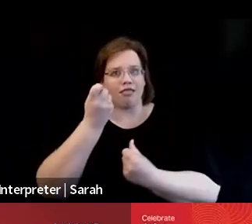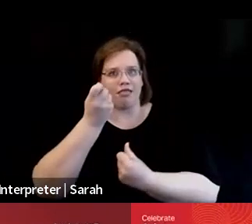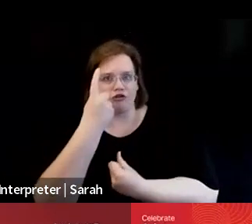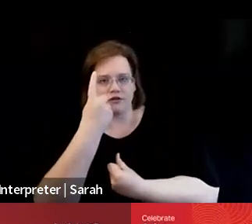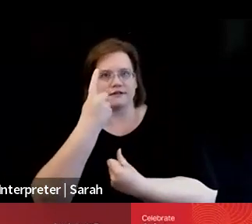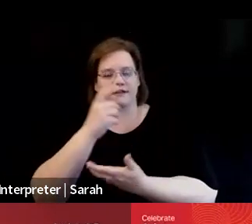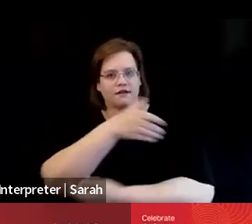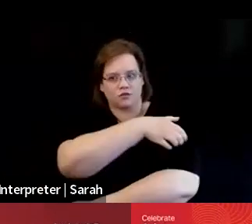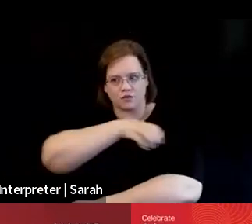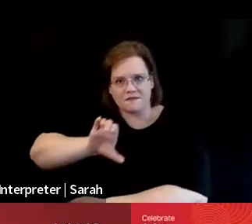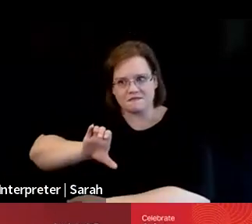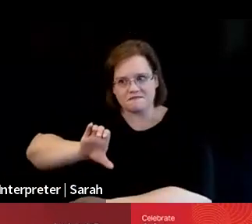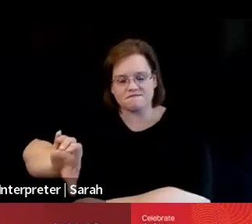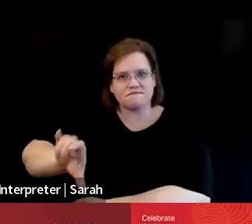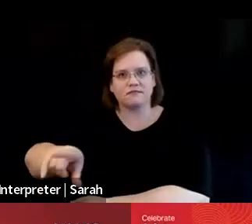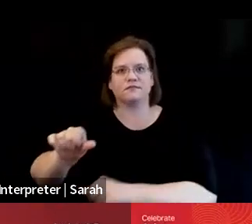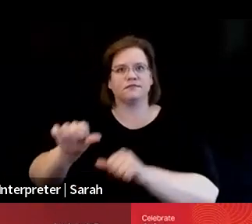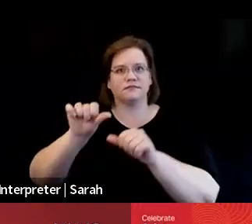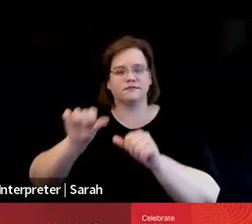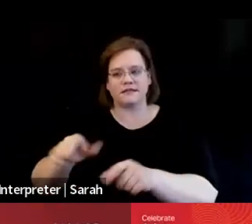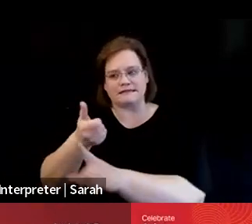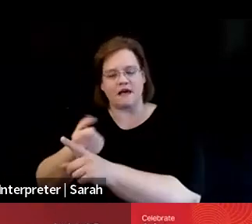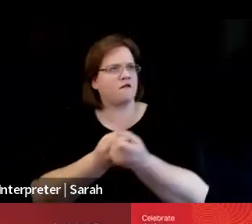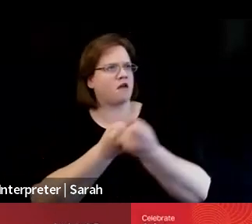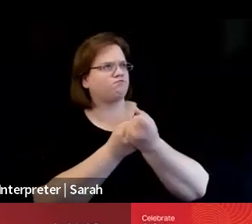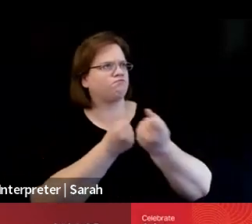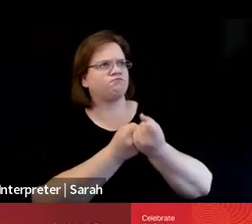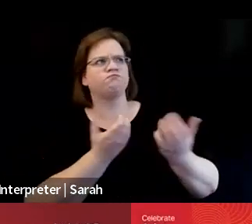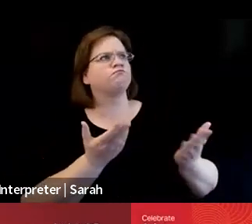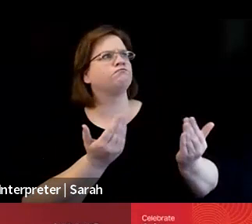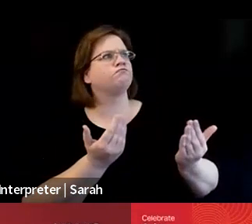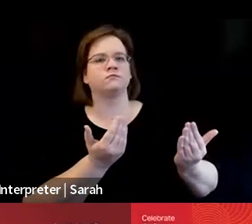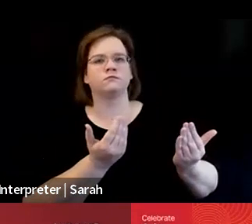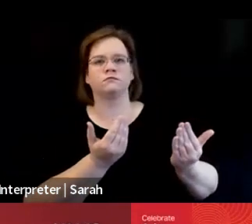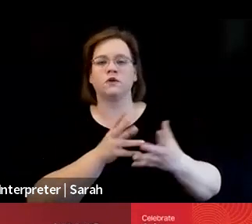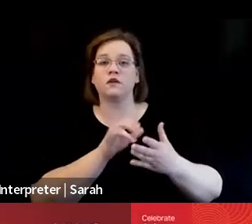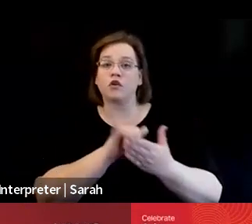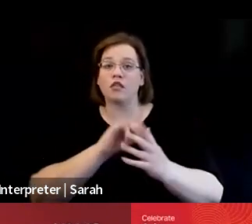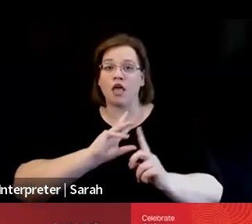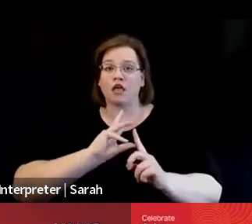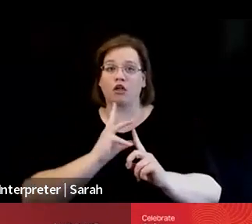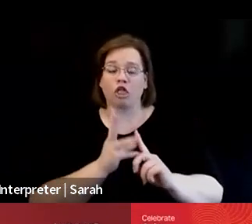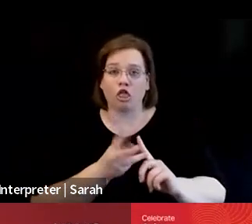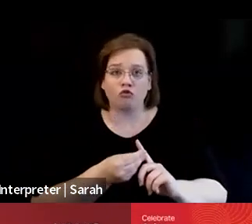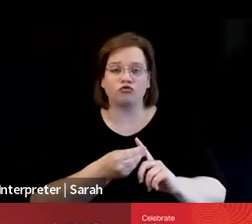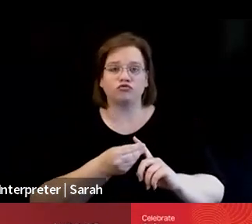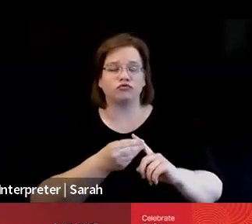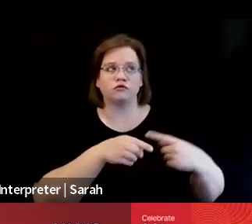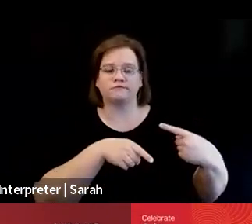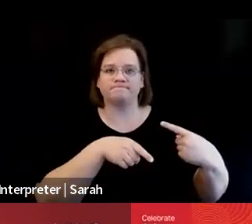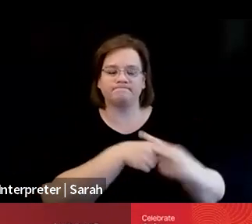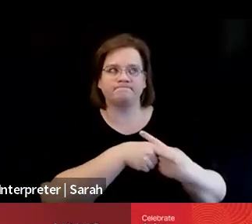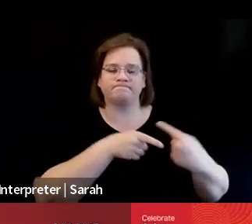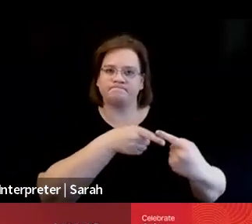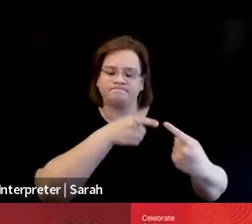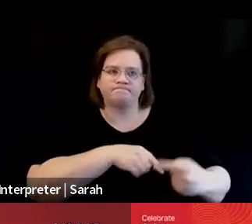to empower the patients to be advocates for themselves as well. So they can break down that cultural barrier of the